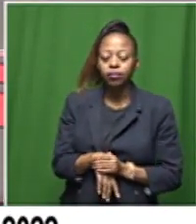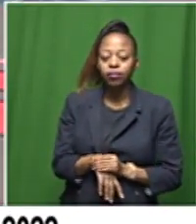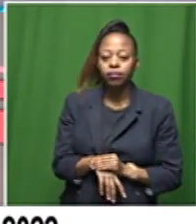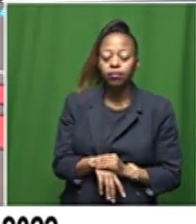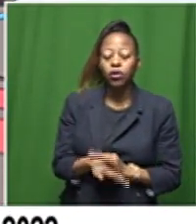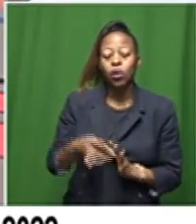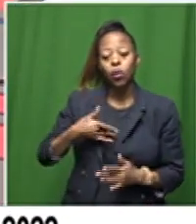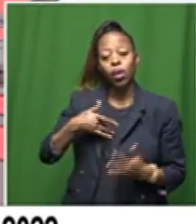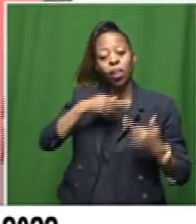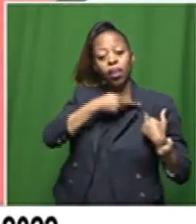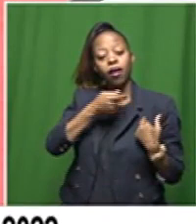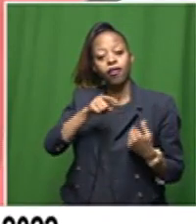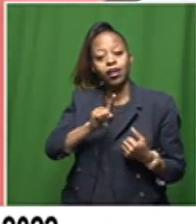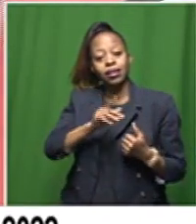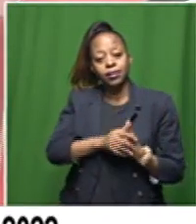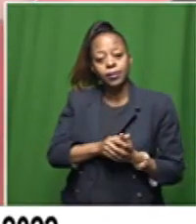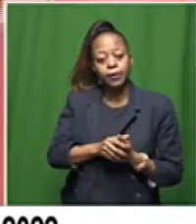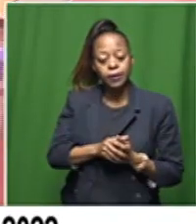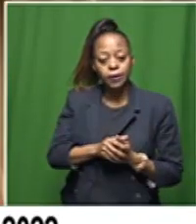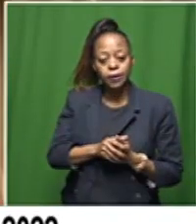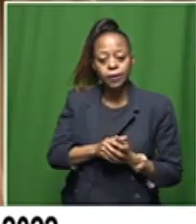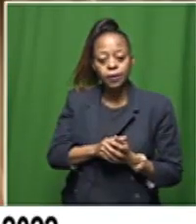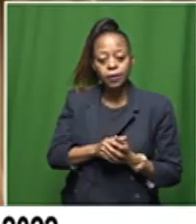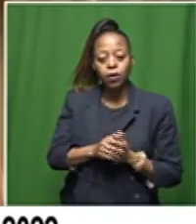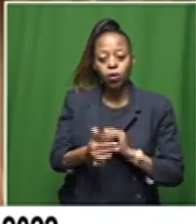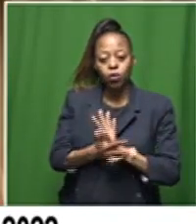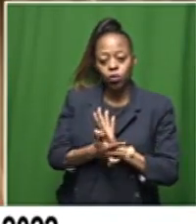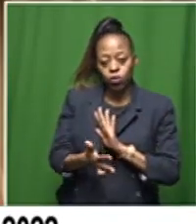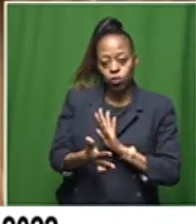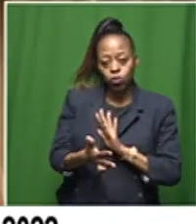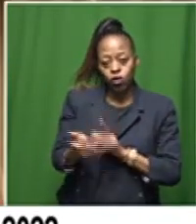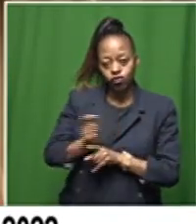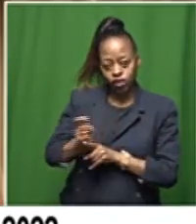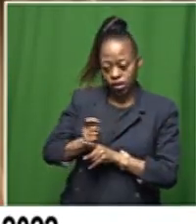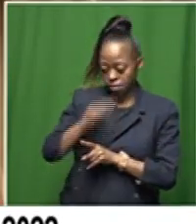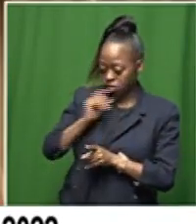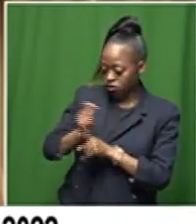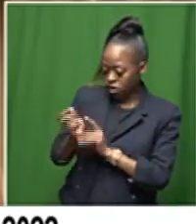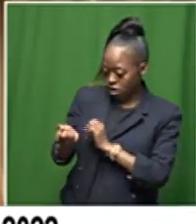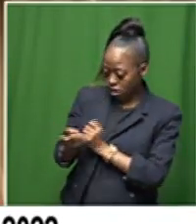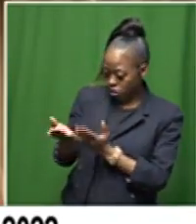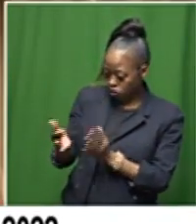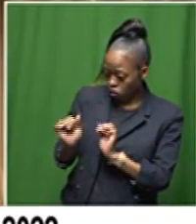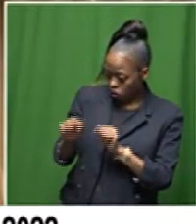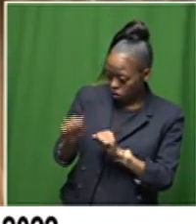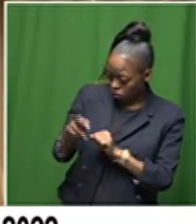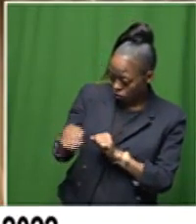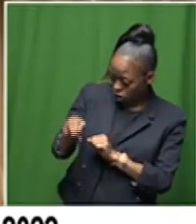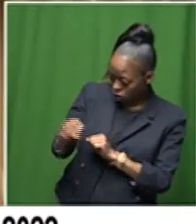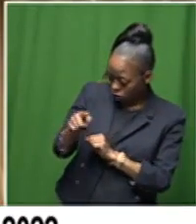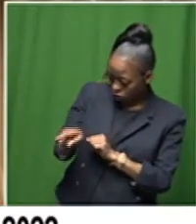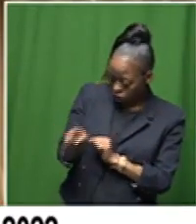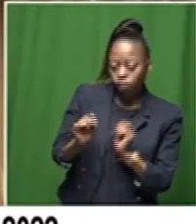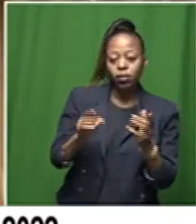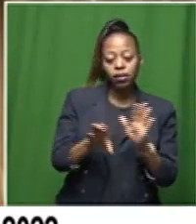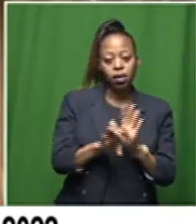Well, we are responsible for accreditation of training. So if anybody wants to start a medical school,